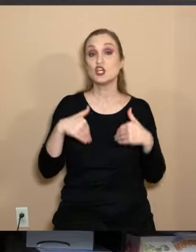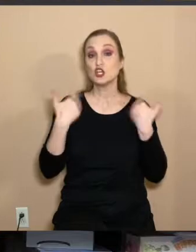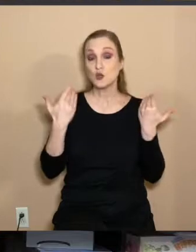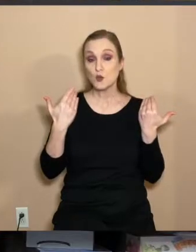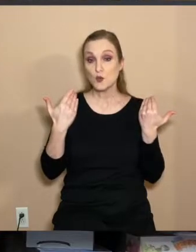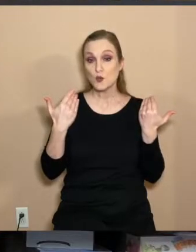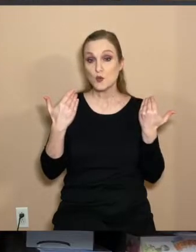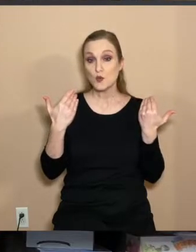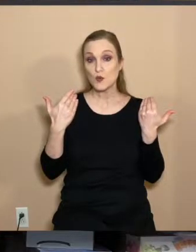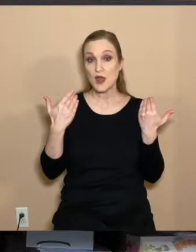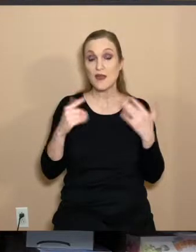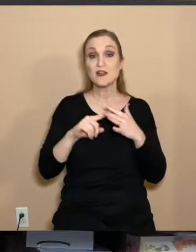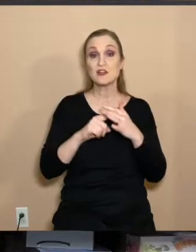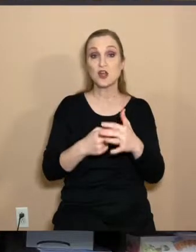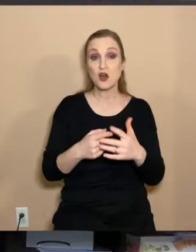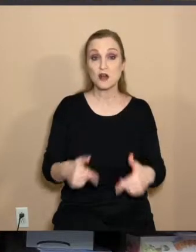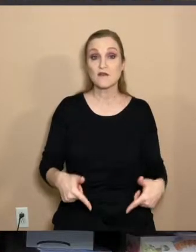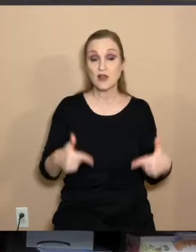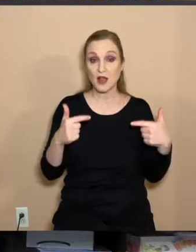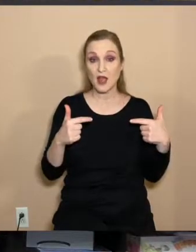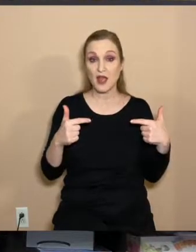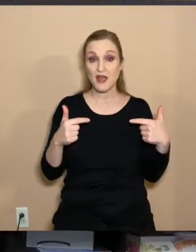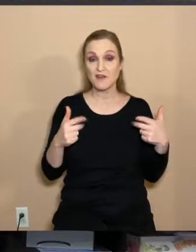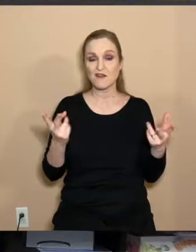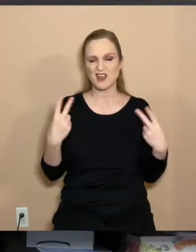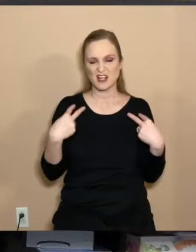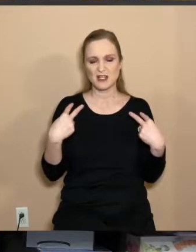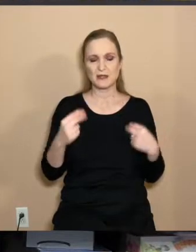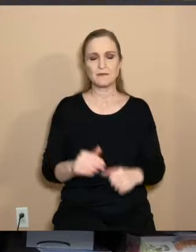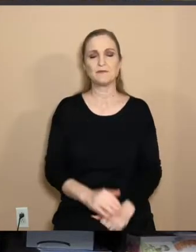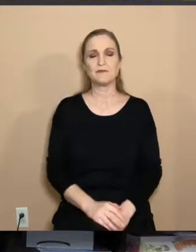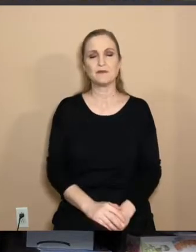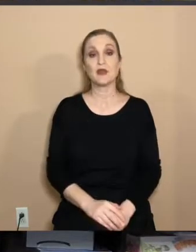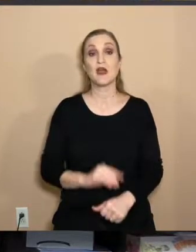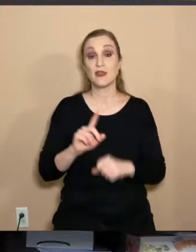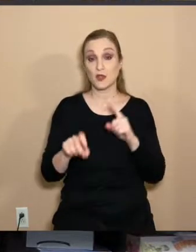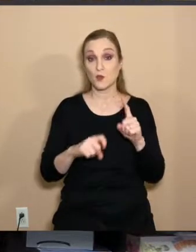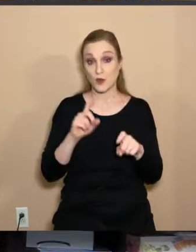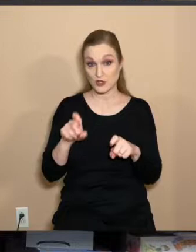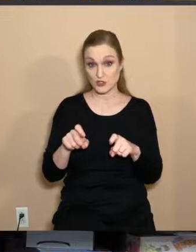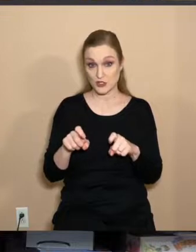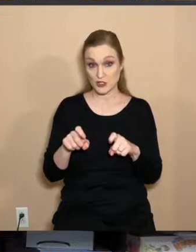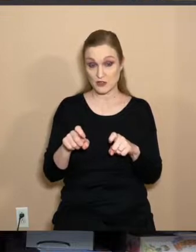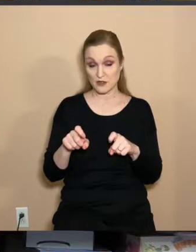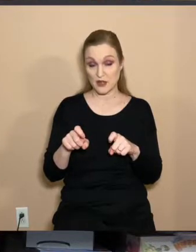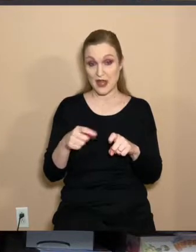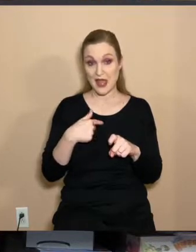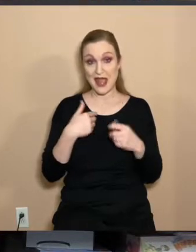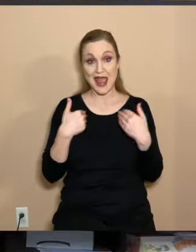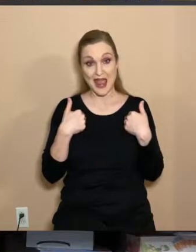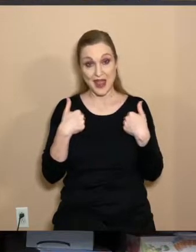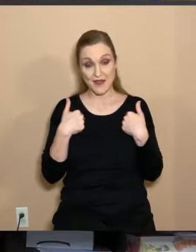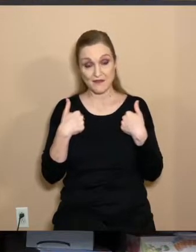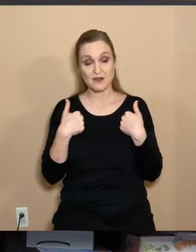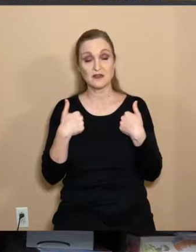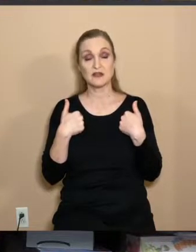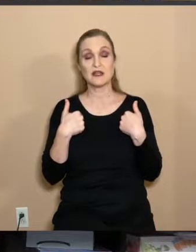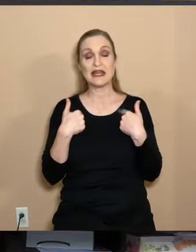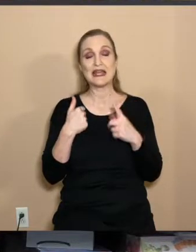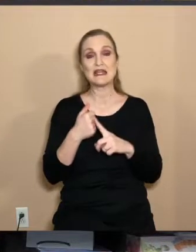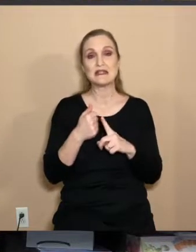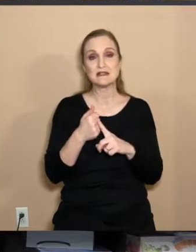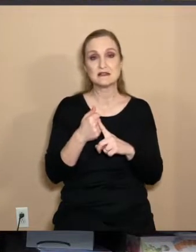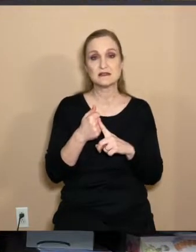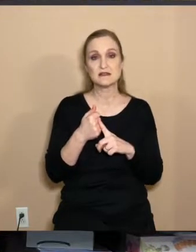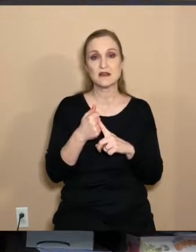and the dawn of life are vanity. And the question that I have there